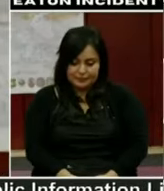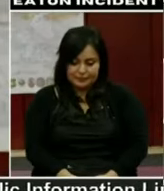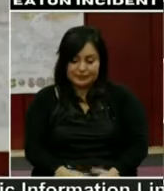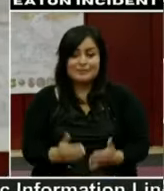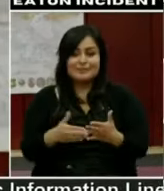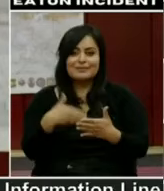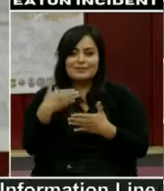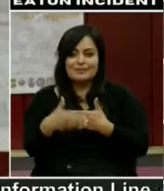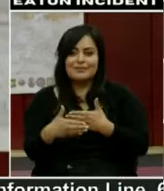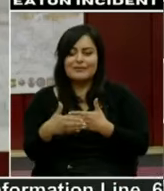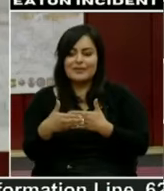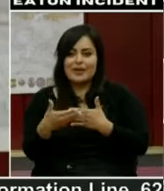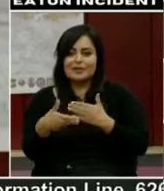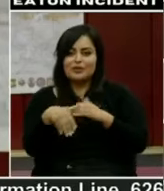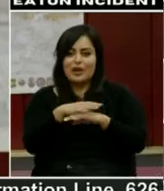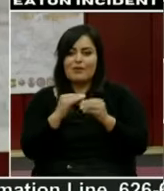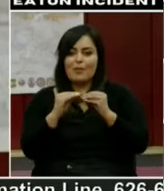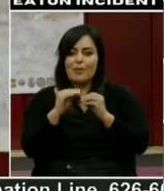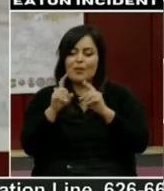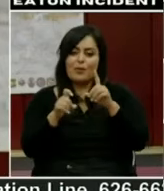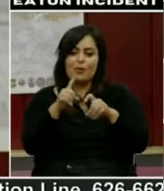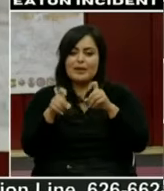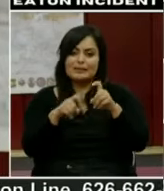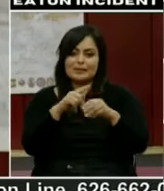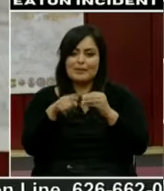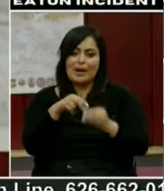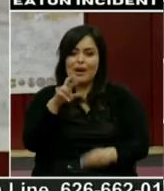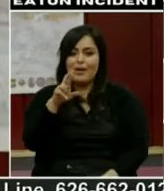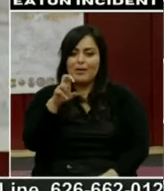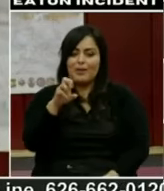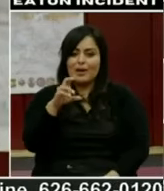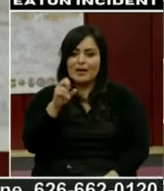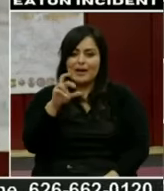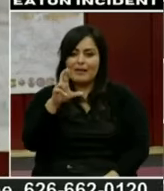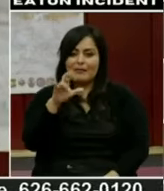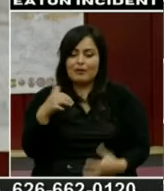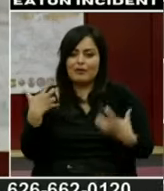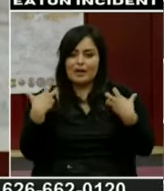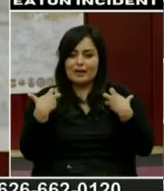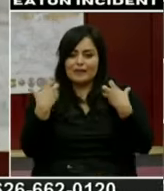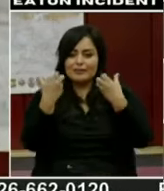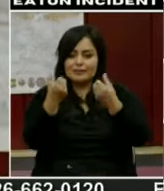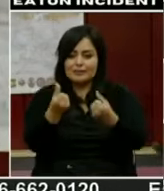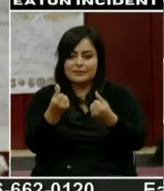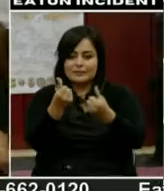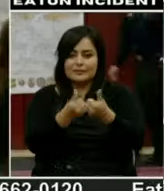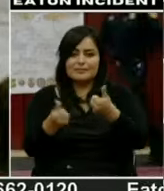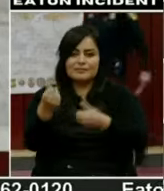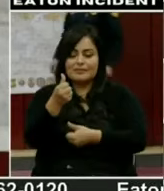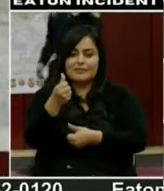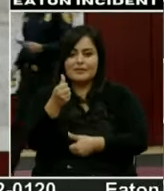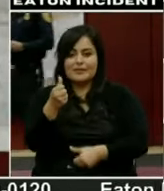Next, to cover some questions regarding our recovery operations, Jed Gaines, our Operations Section Chief.